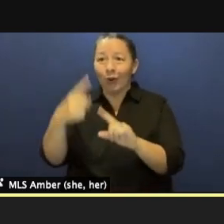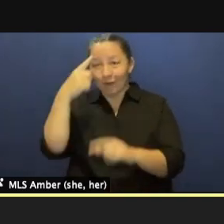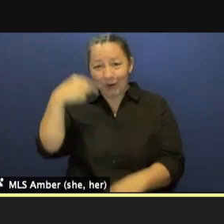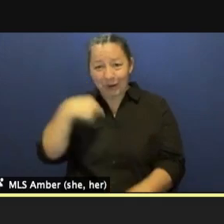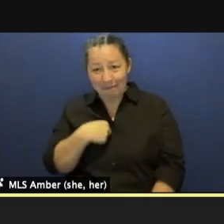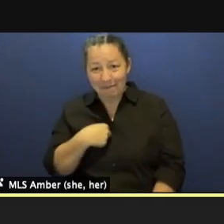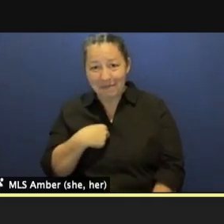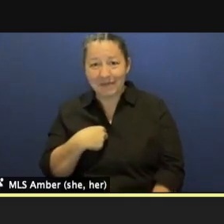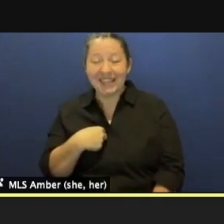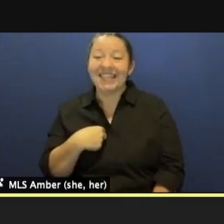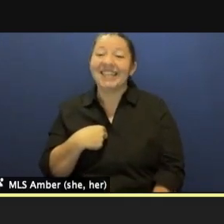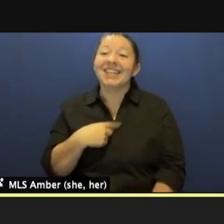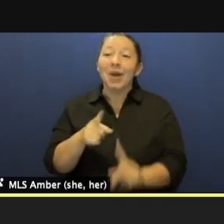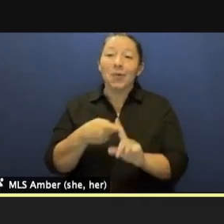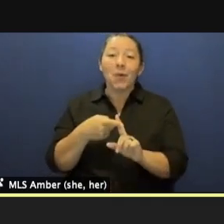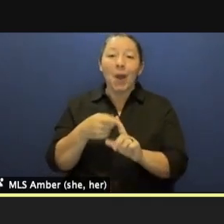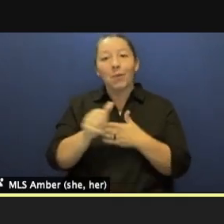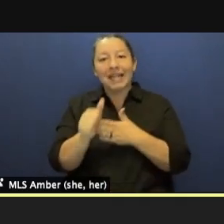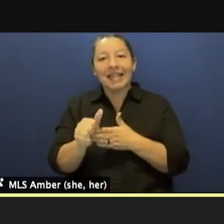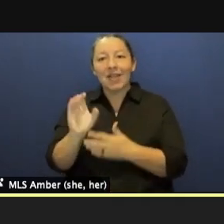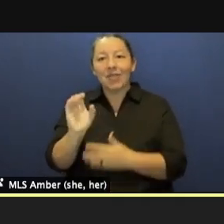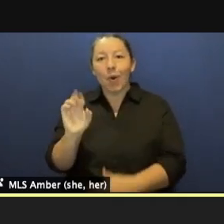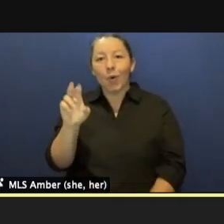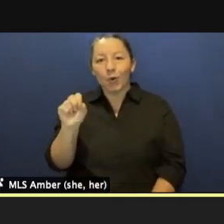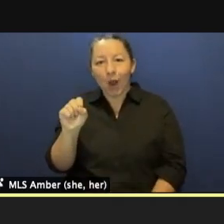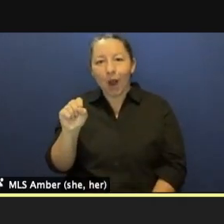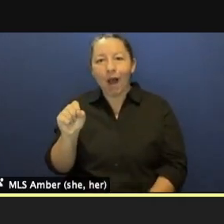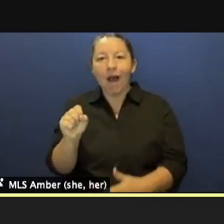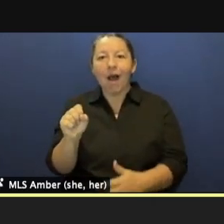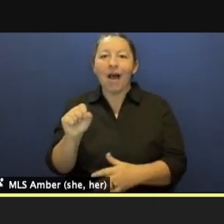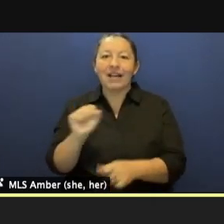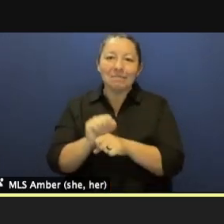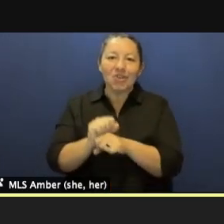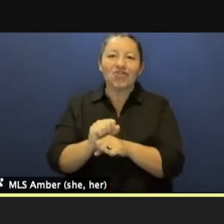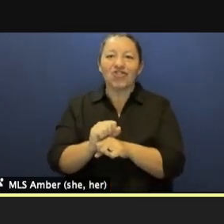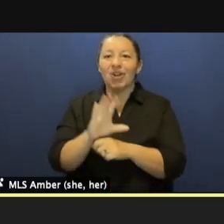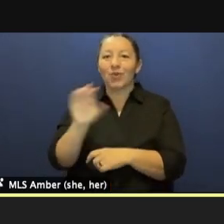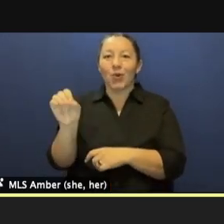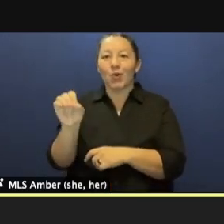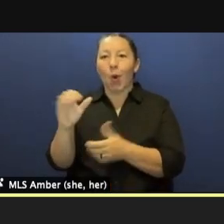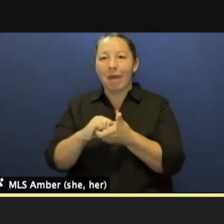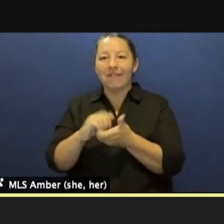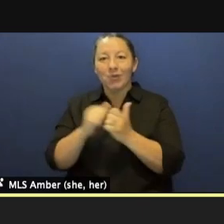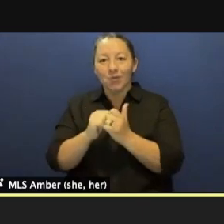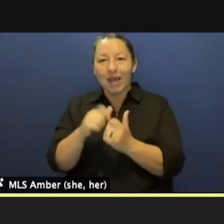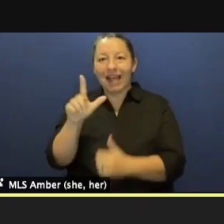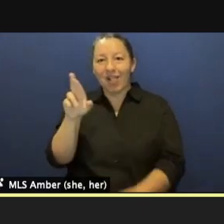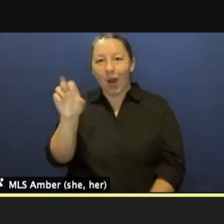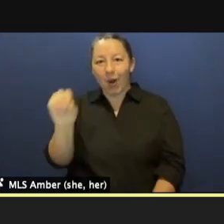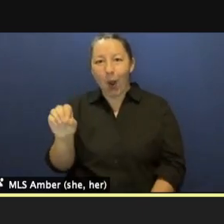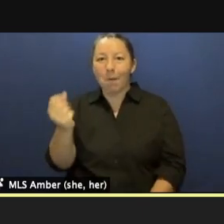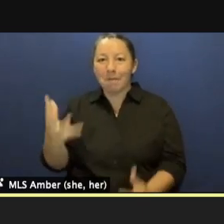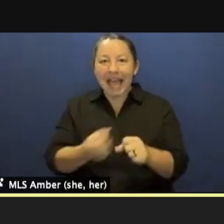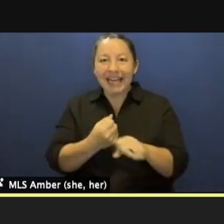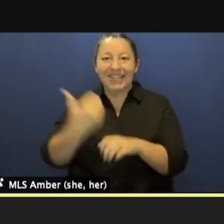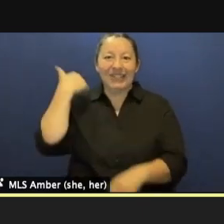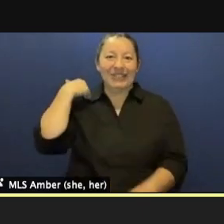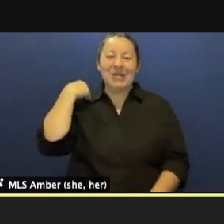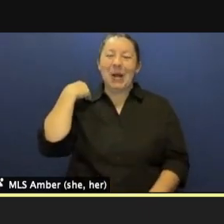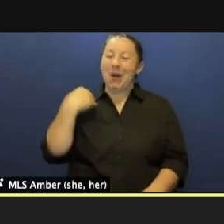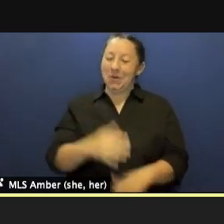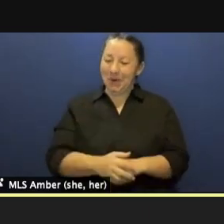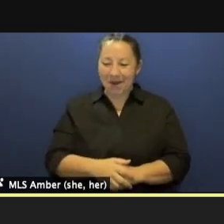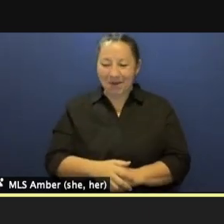the LCROSS mission, we were, of course, a co-manifest with LRO all those years ago.